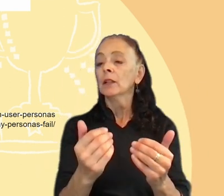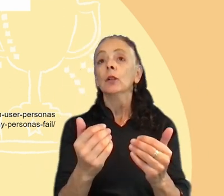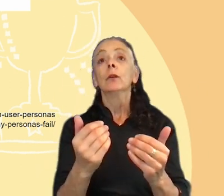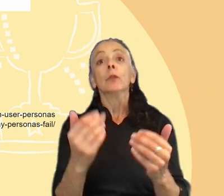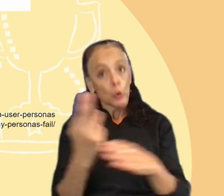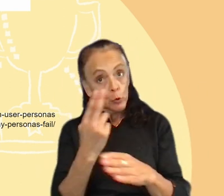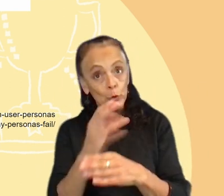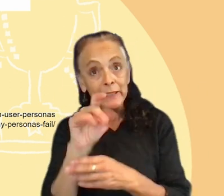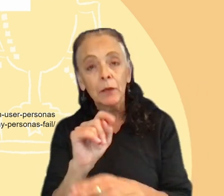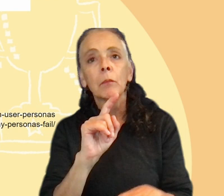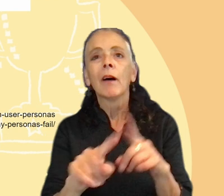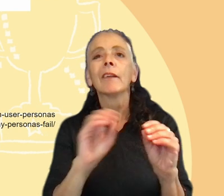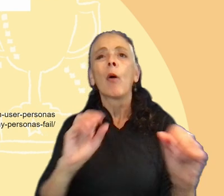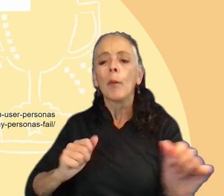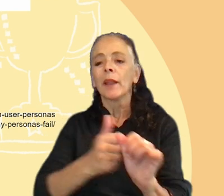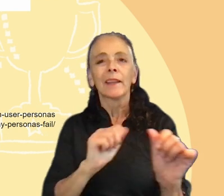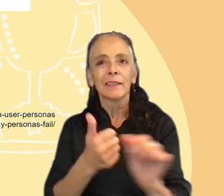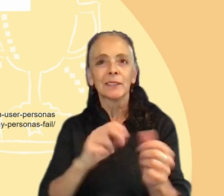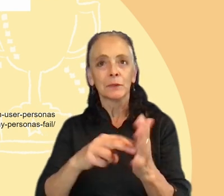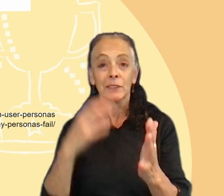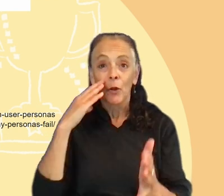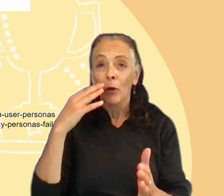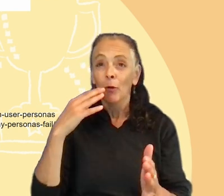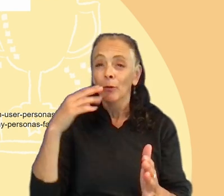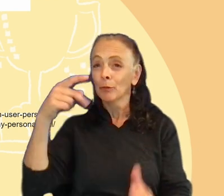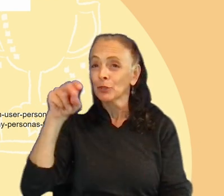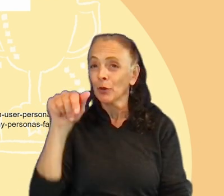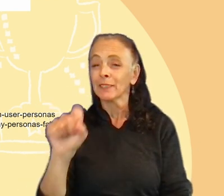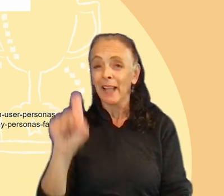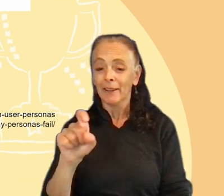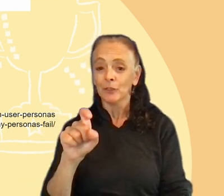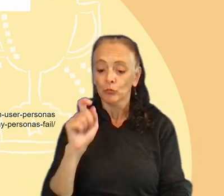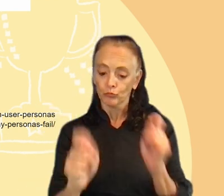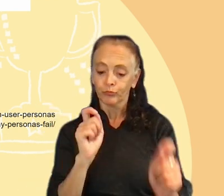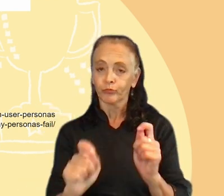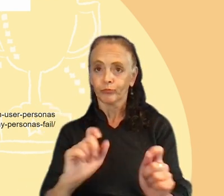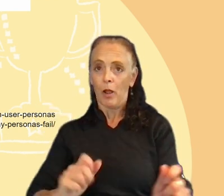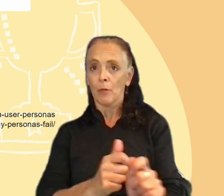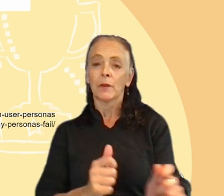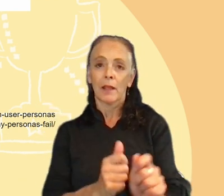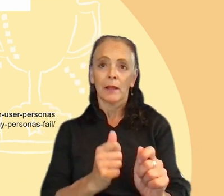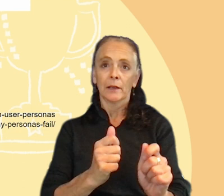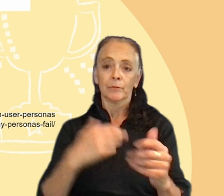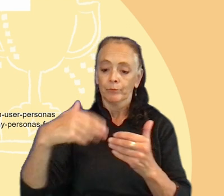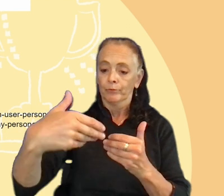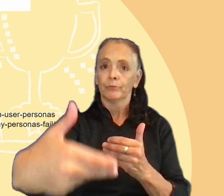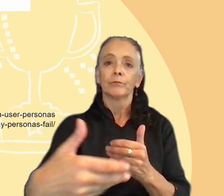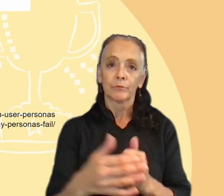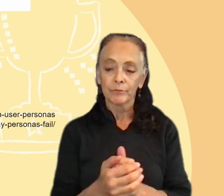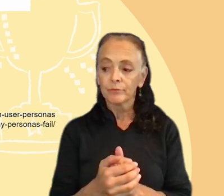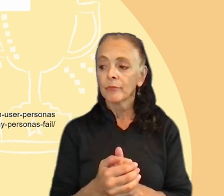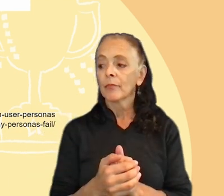they have no updates so personas need to be updated from time to time from time to time so